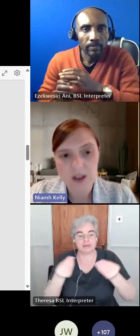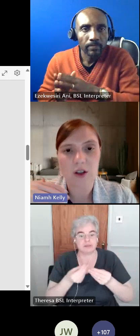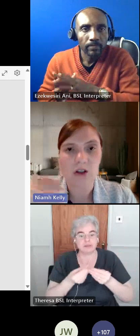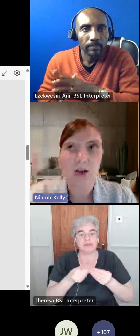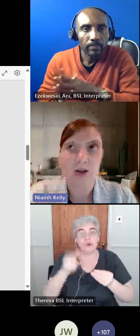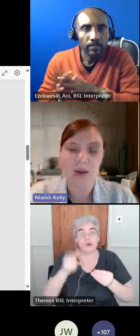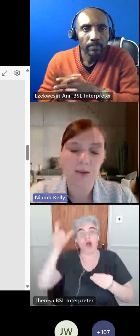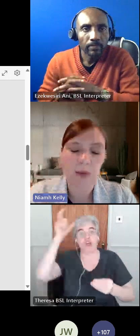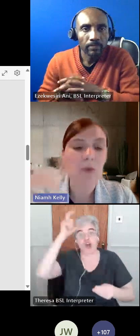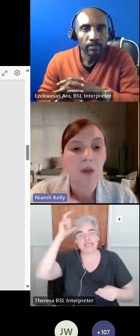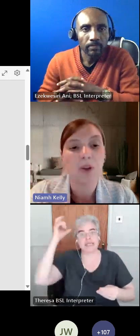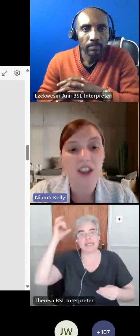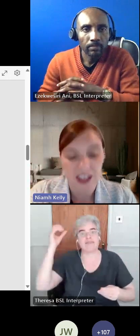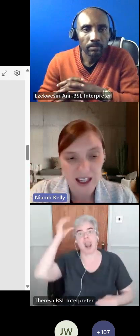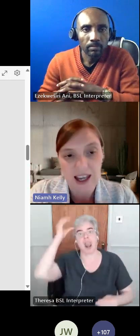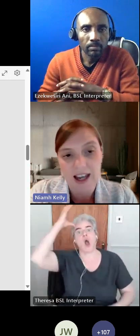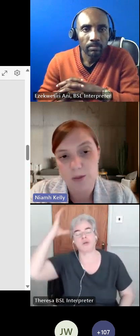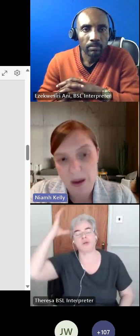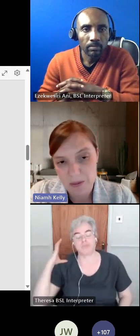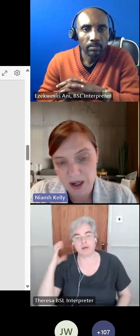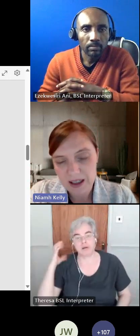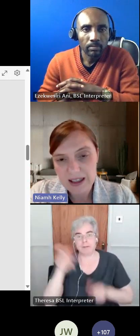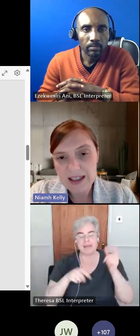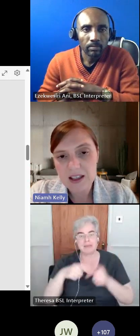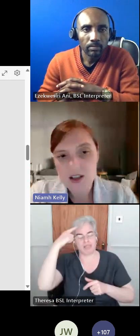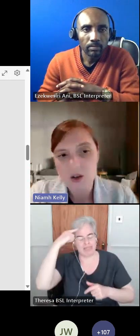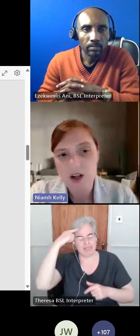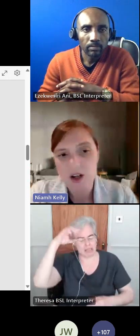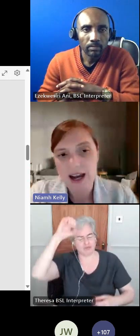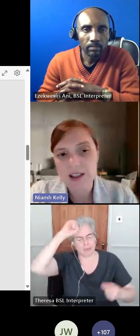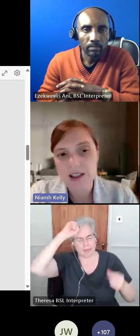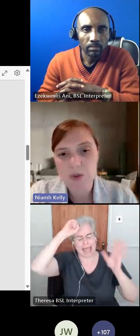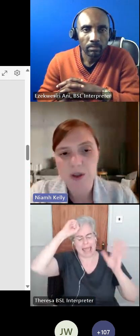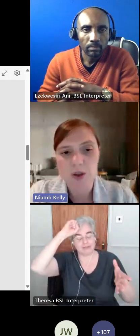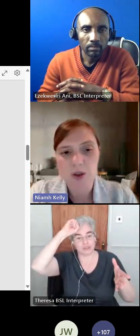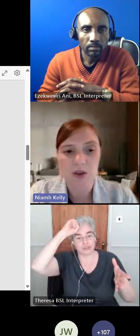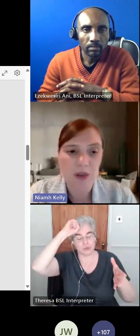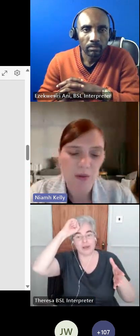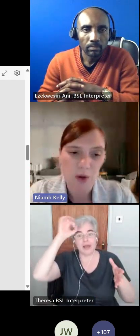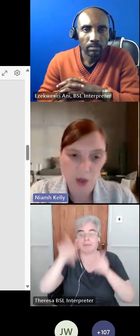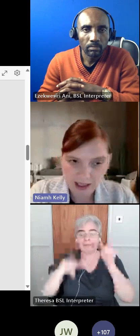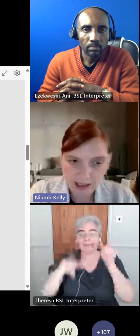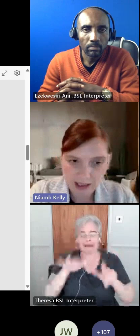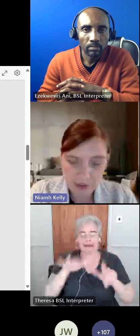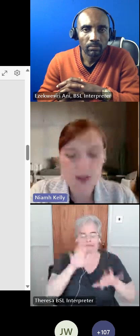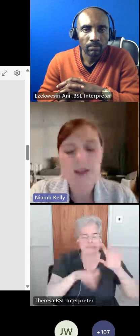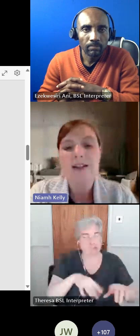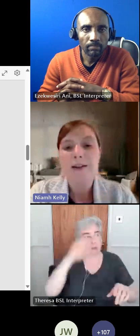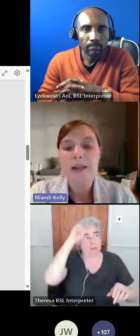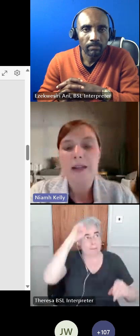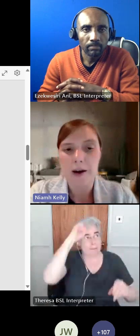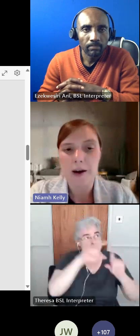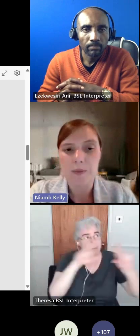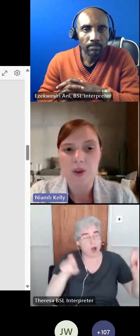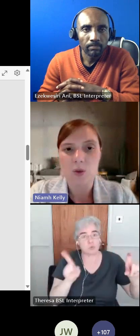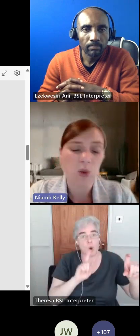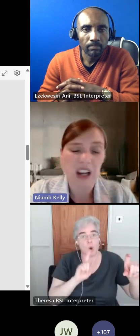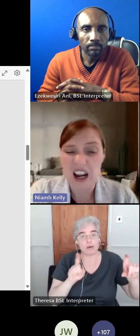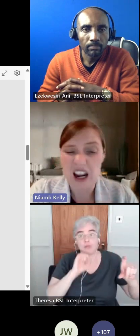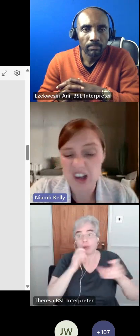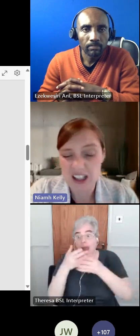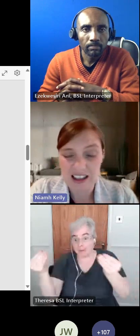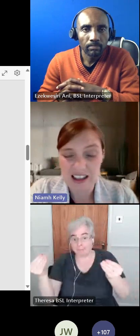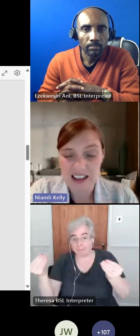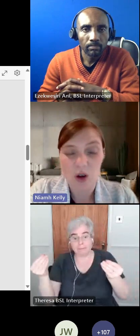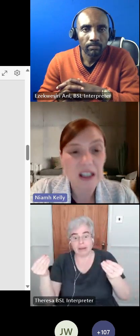cognitive load, you're making people think and remember. So you're asking people to remember what's in that box